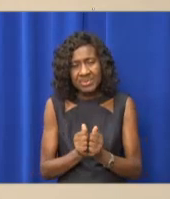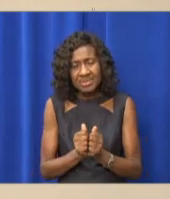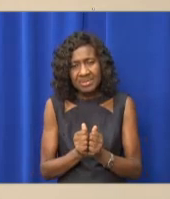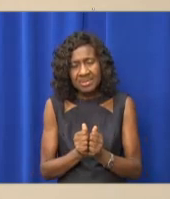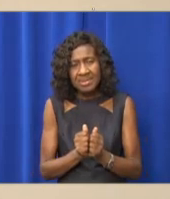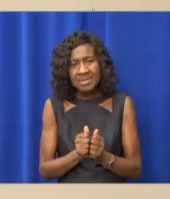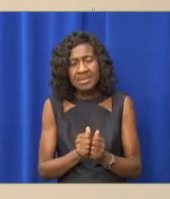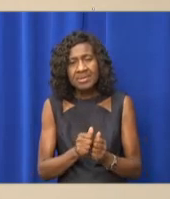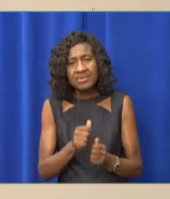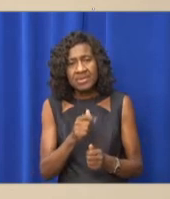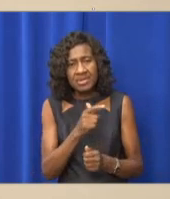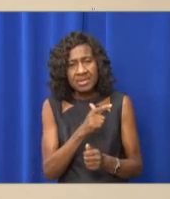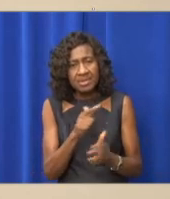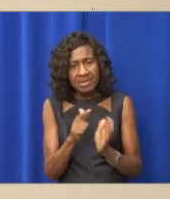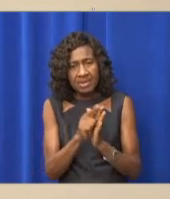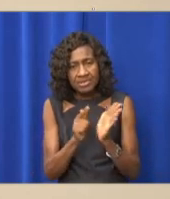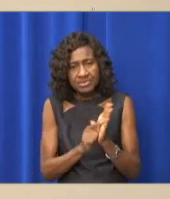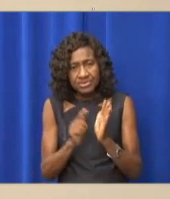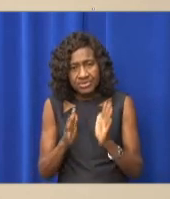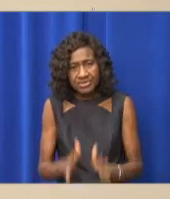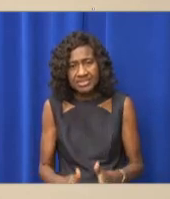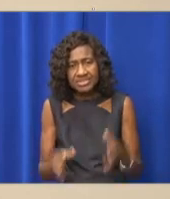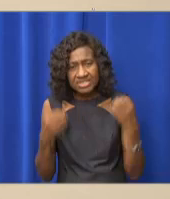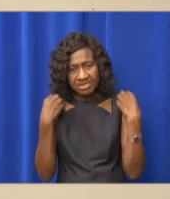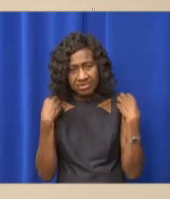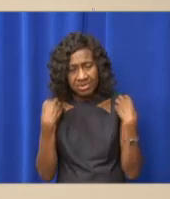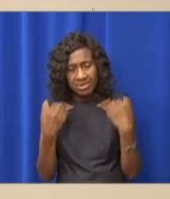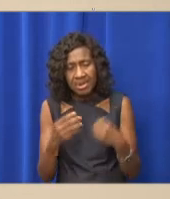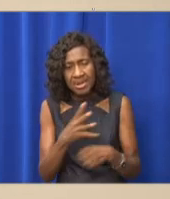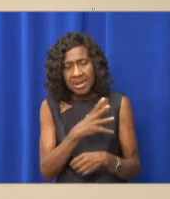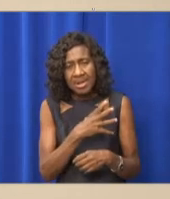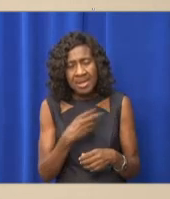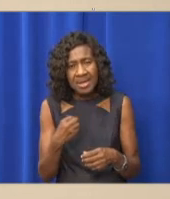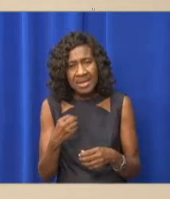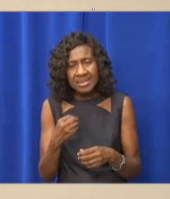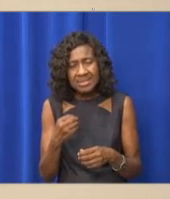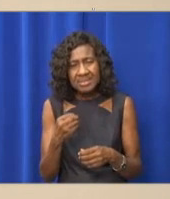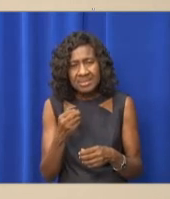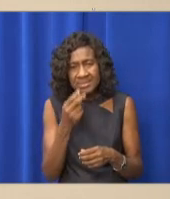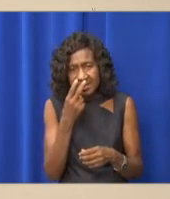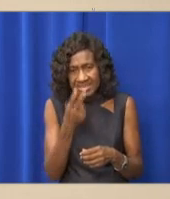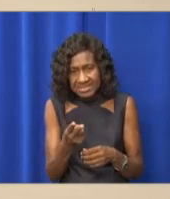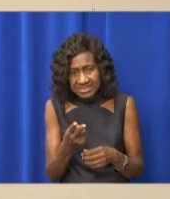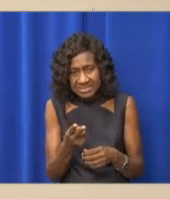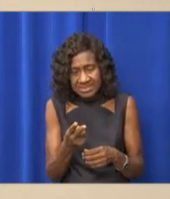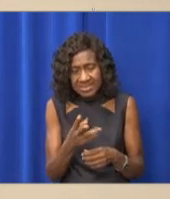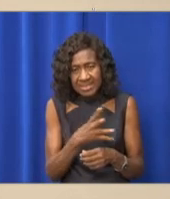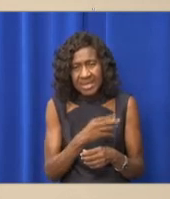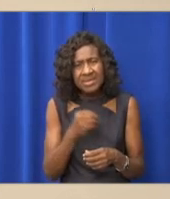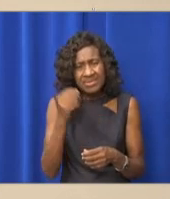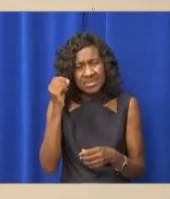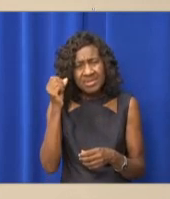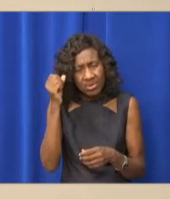have taken so far are reasonable and proportionate to the risks that we are seeking to